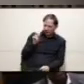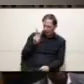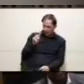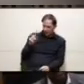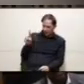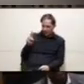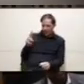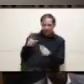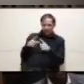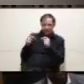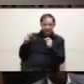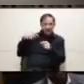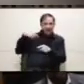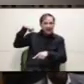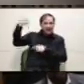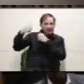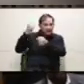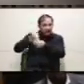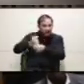year? No.